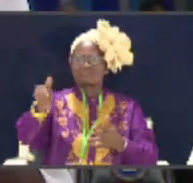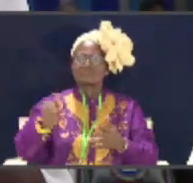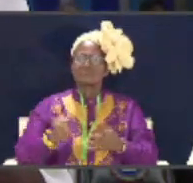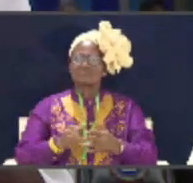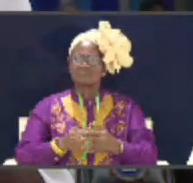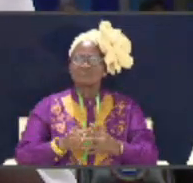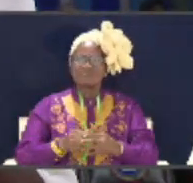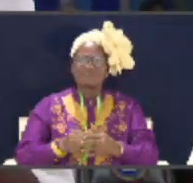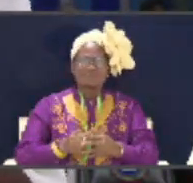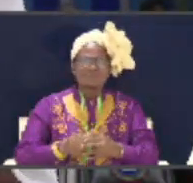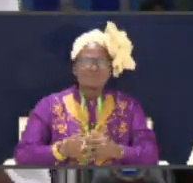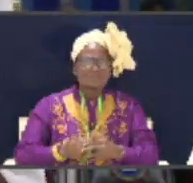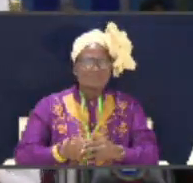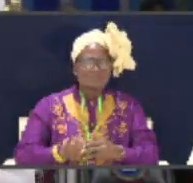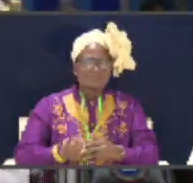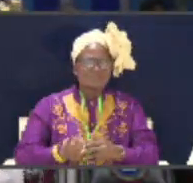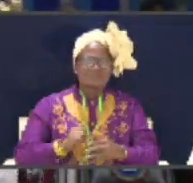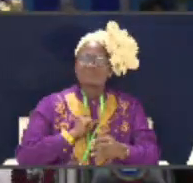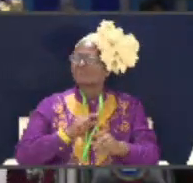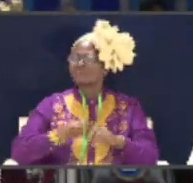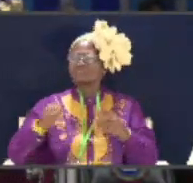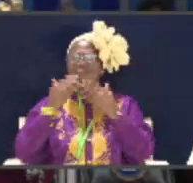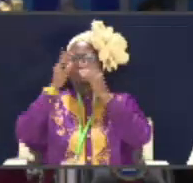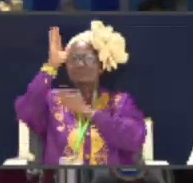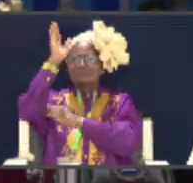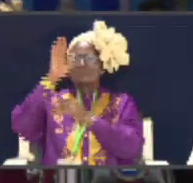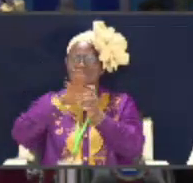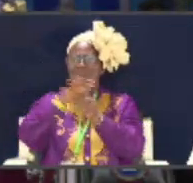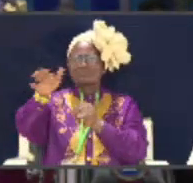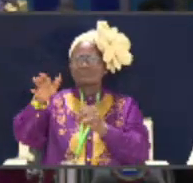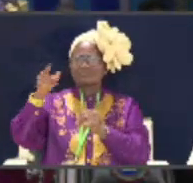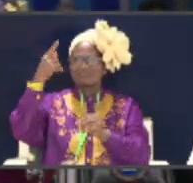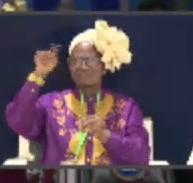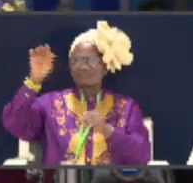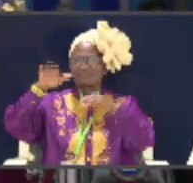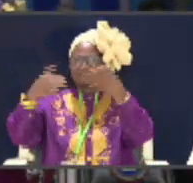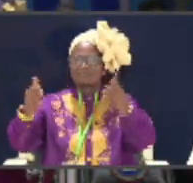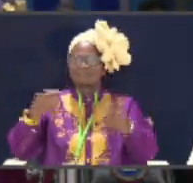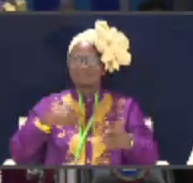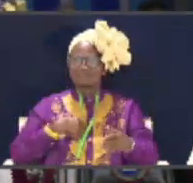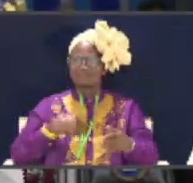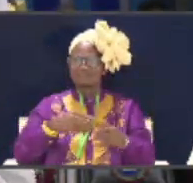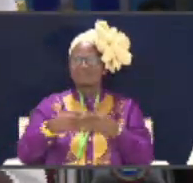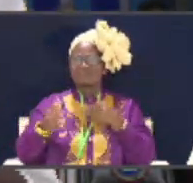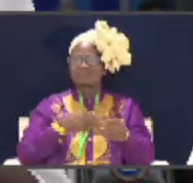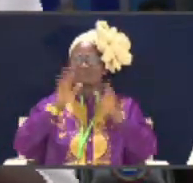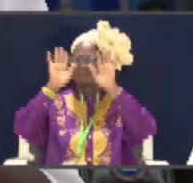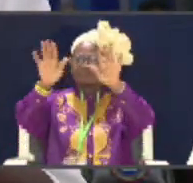I can't thank God enough for giving me such wonderful